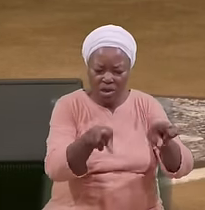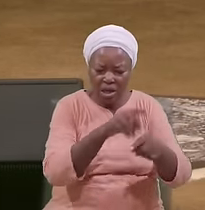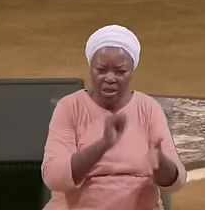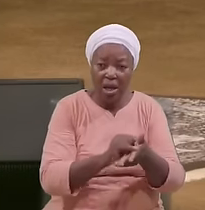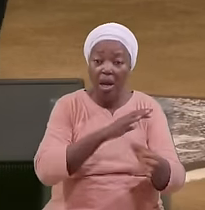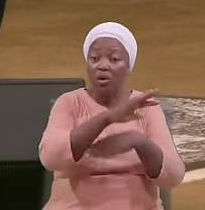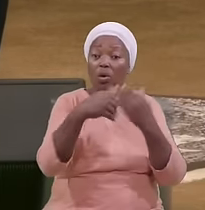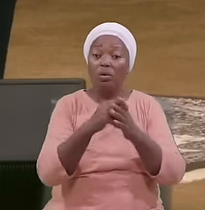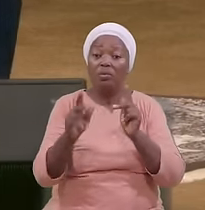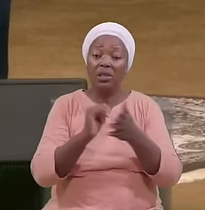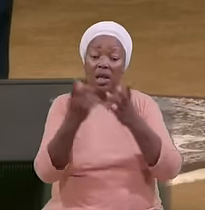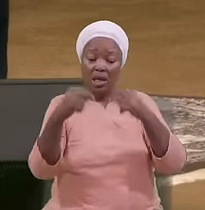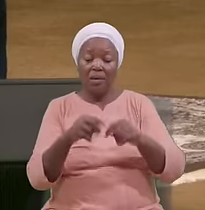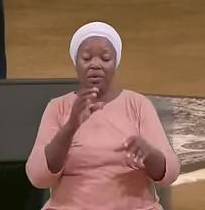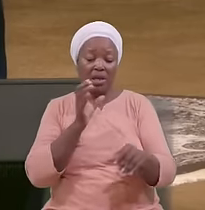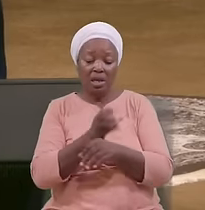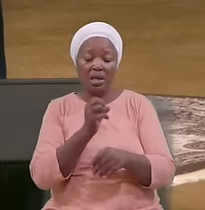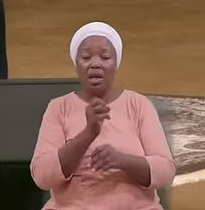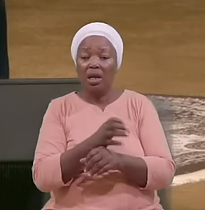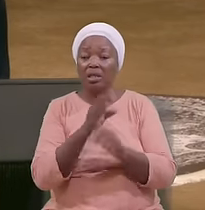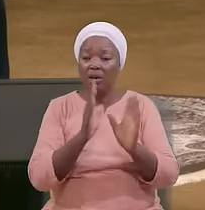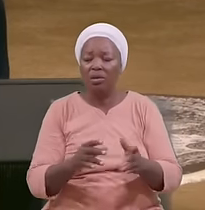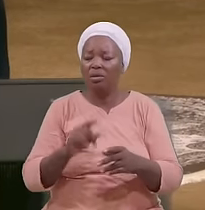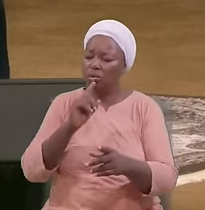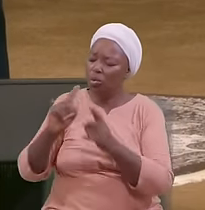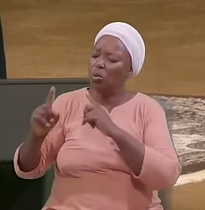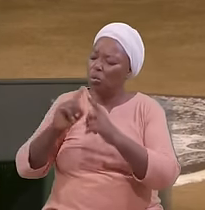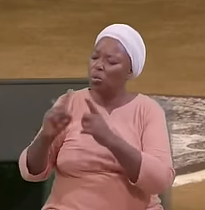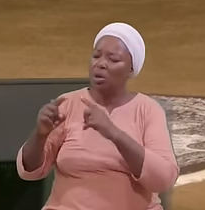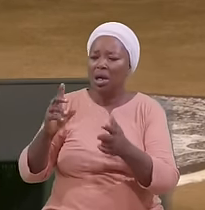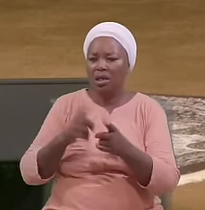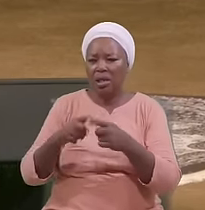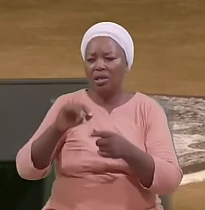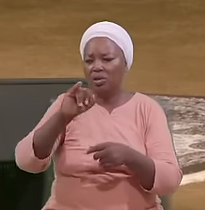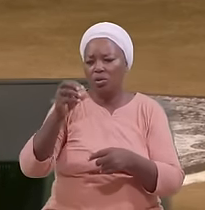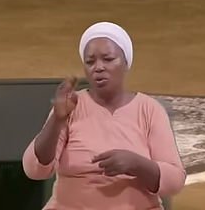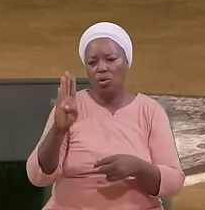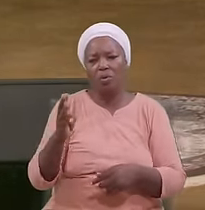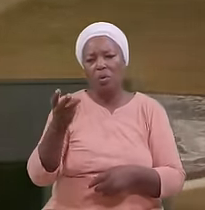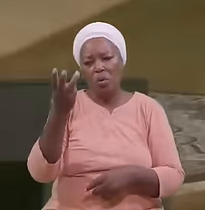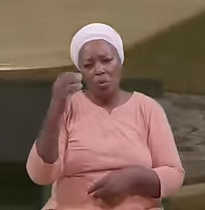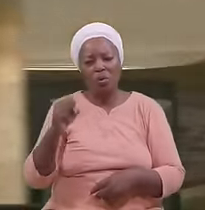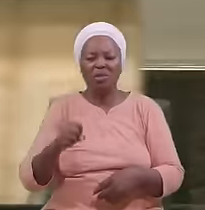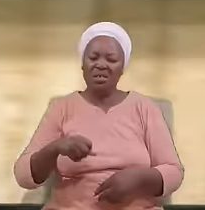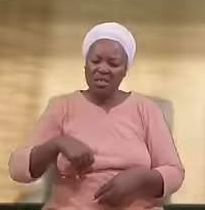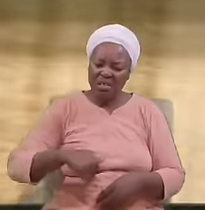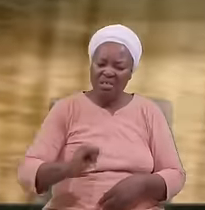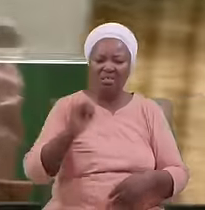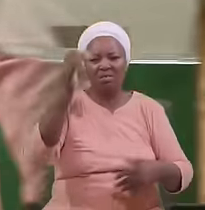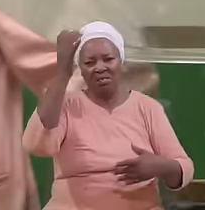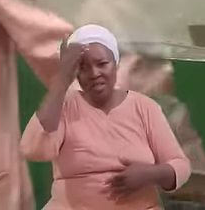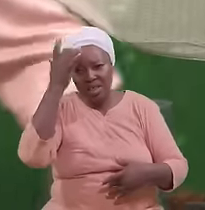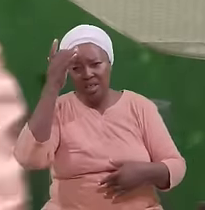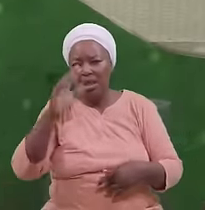his counselors, they spoke and spoke and spoke, and Job was still sick.